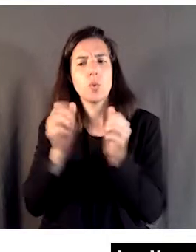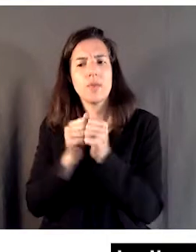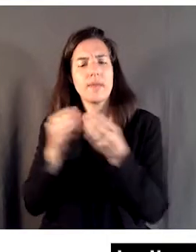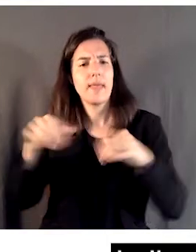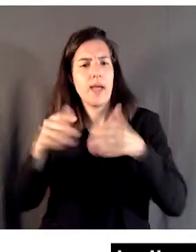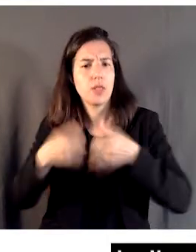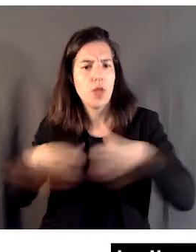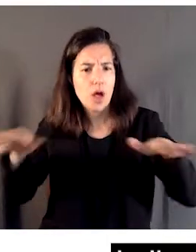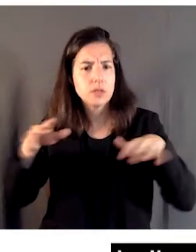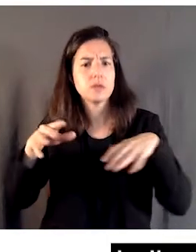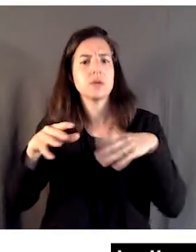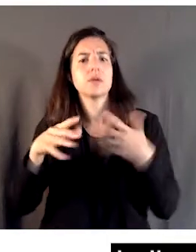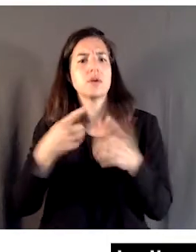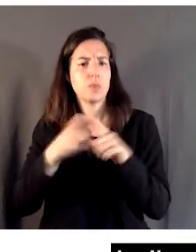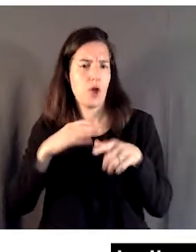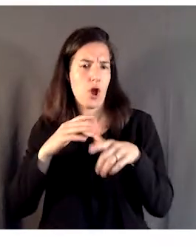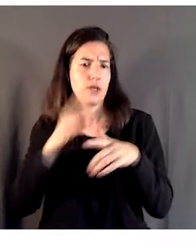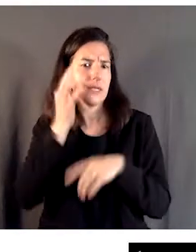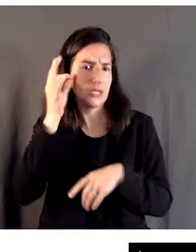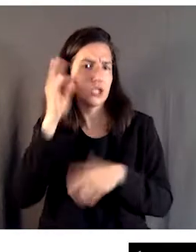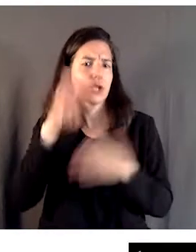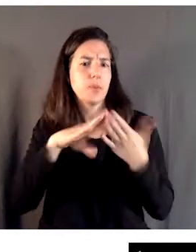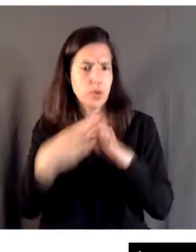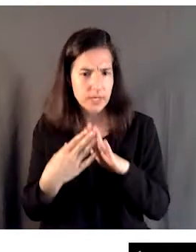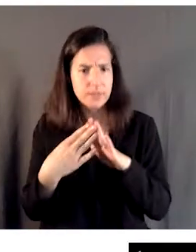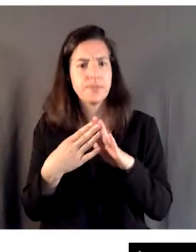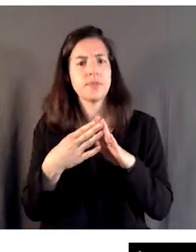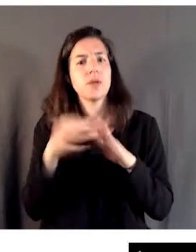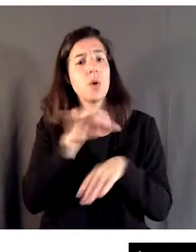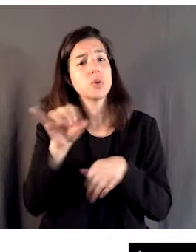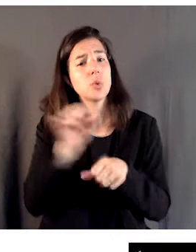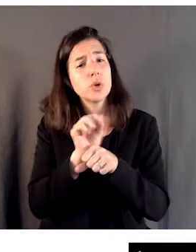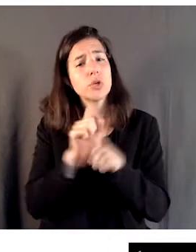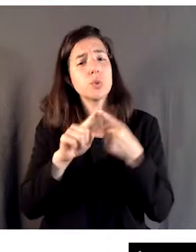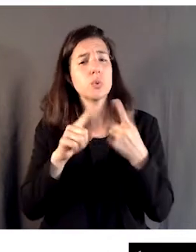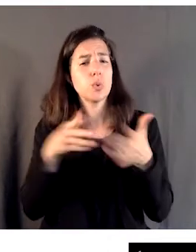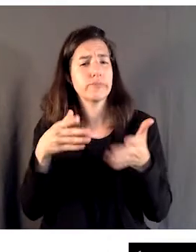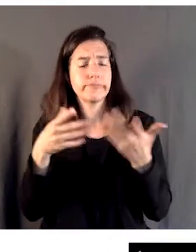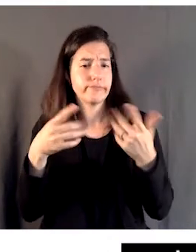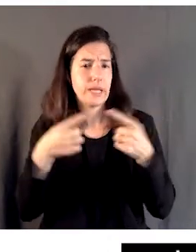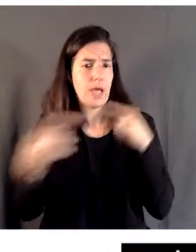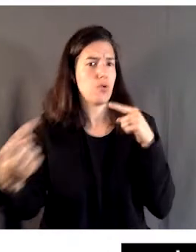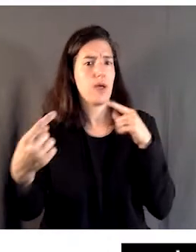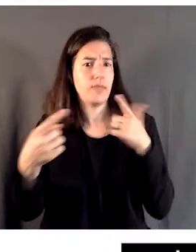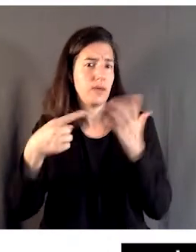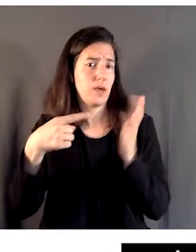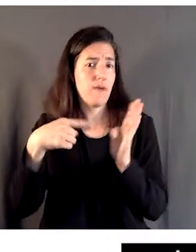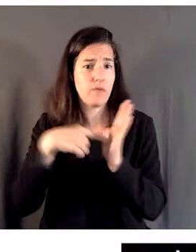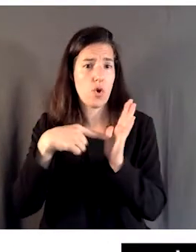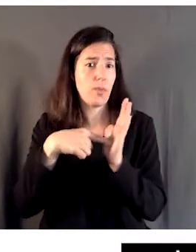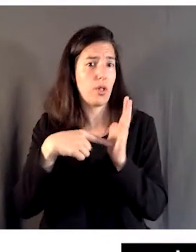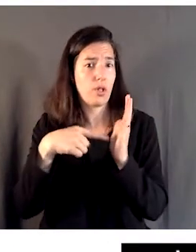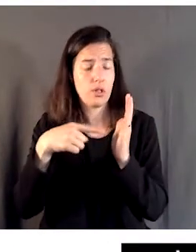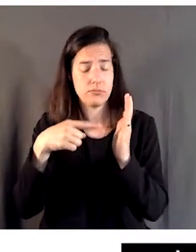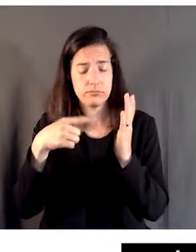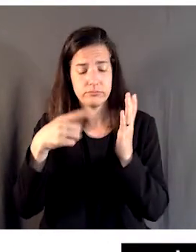Indigenous communities, and then as well working to counteract the affordable housing issues that we have through land